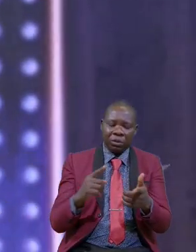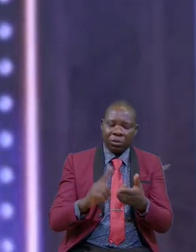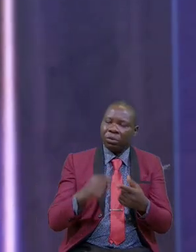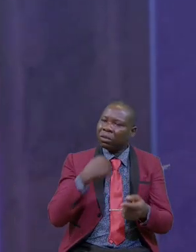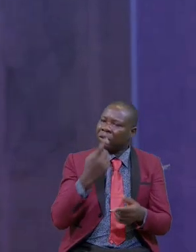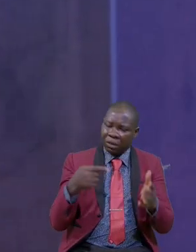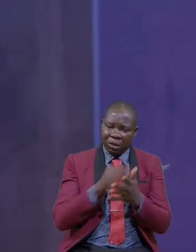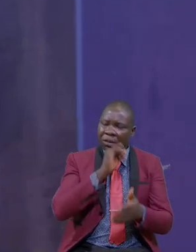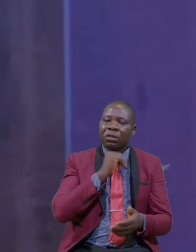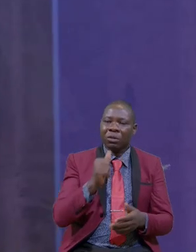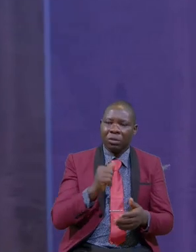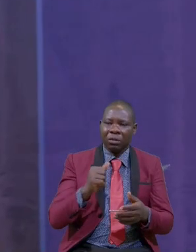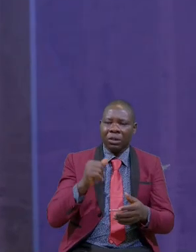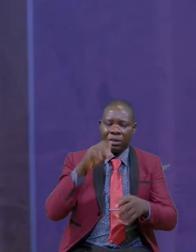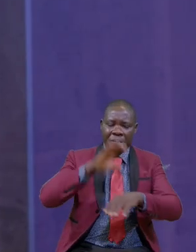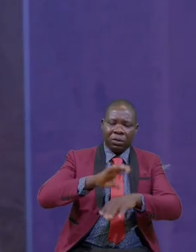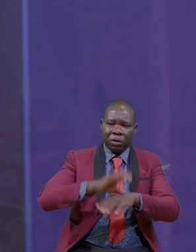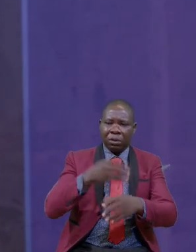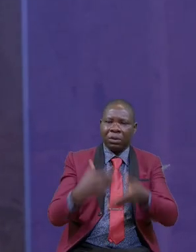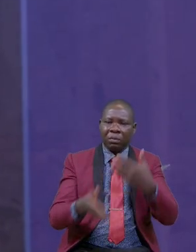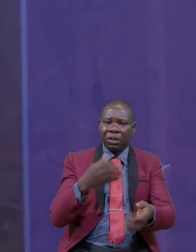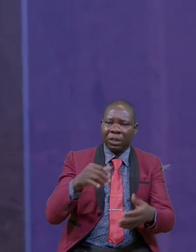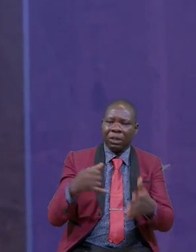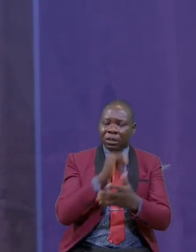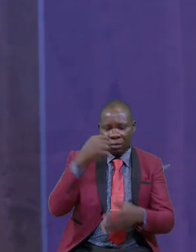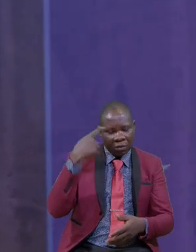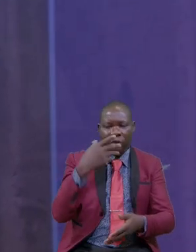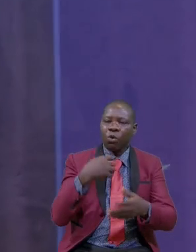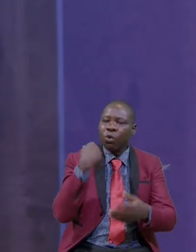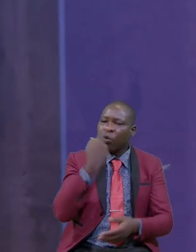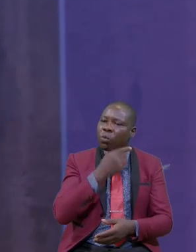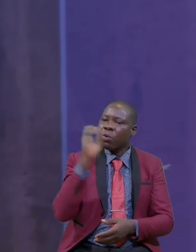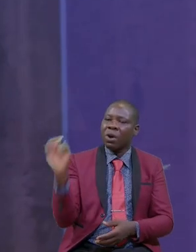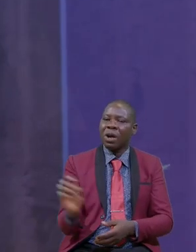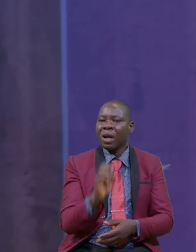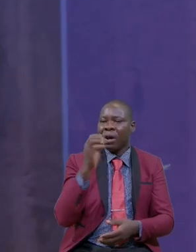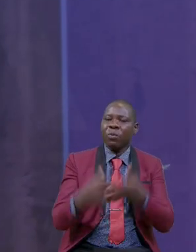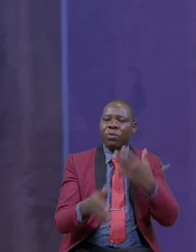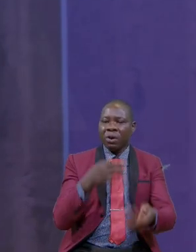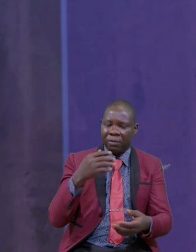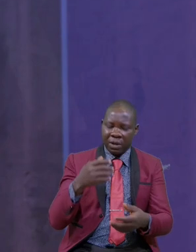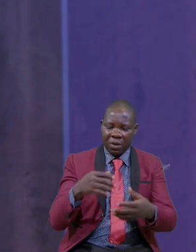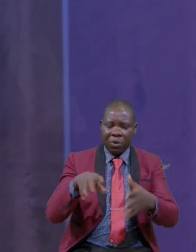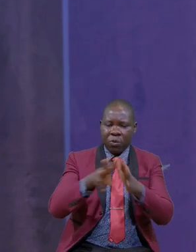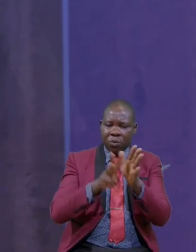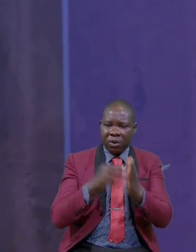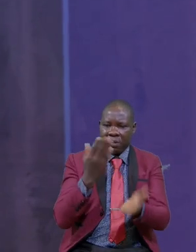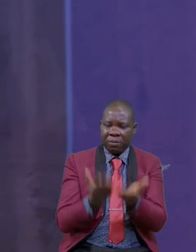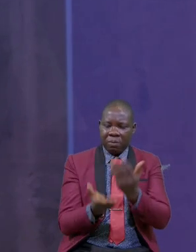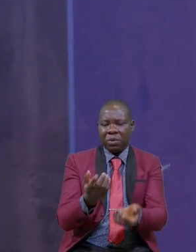affaire de dénomination, c'est pour quiconque veut et qui peut venir. Et il nous donnera ce qu'il